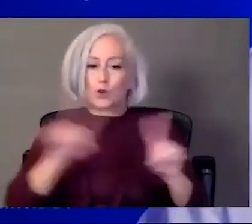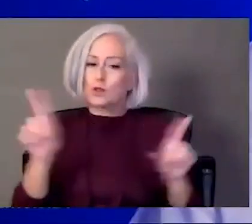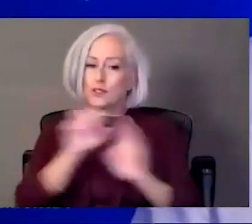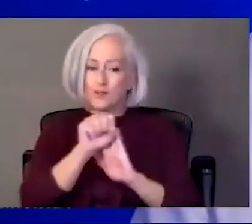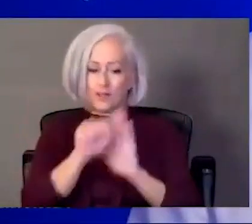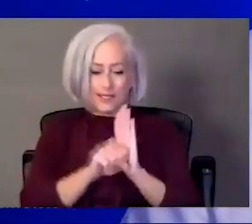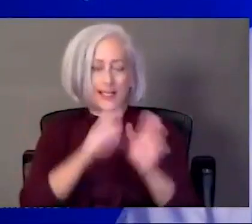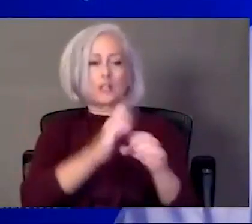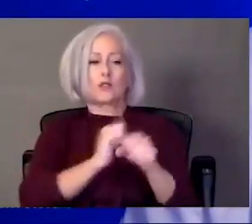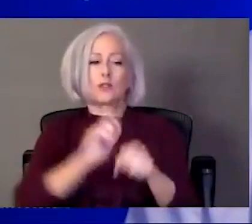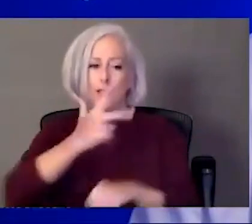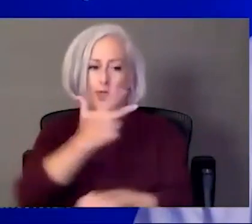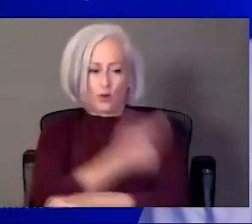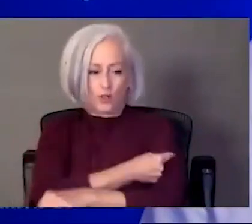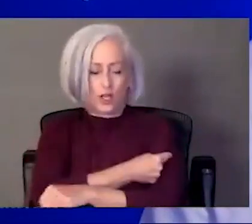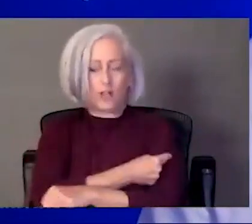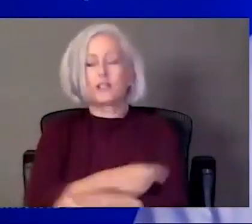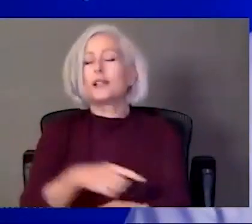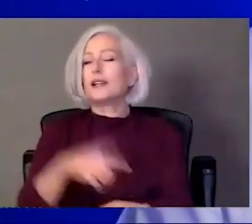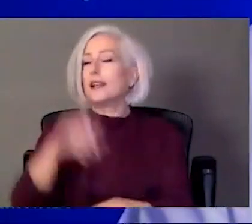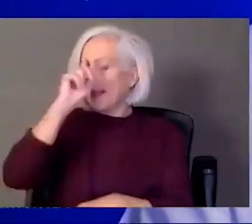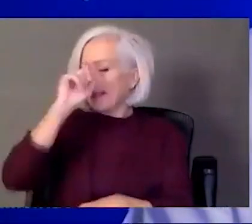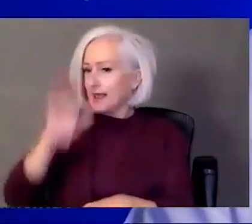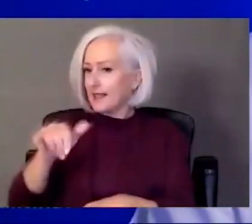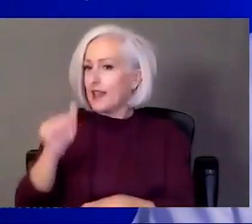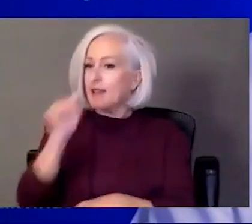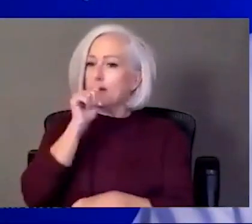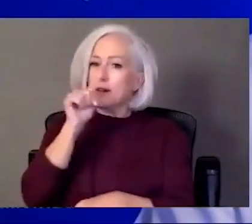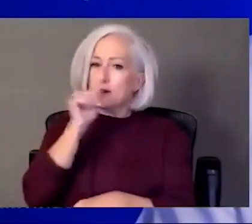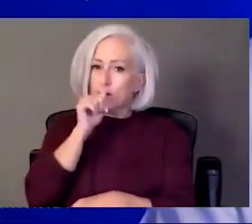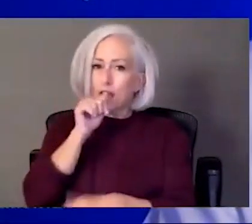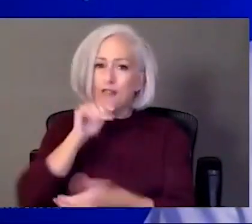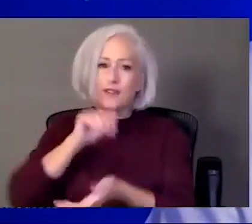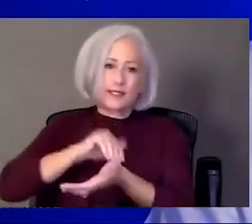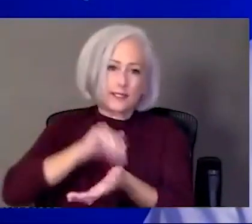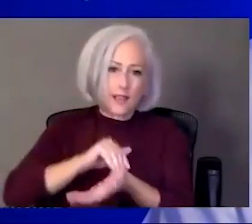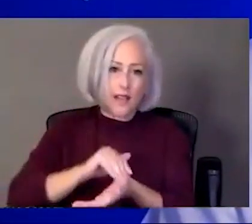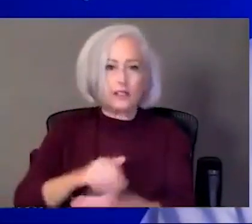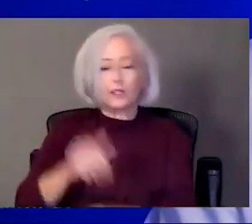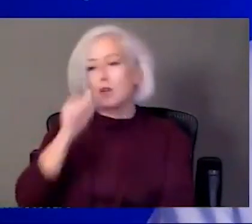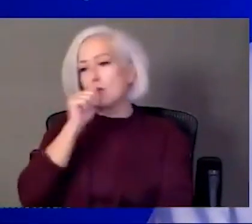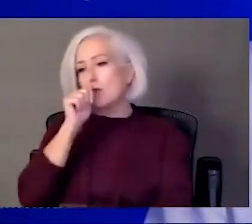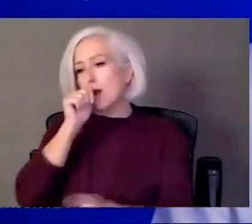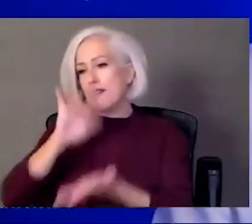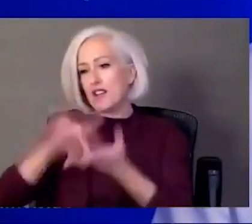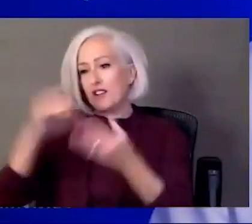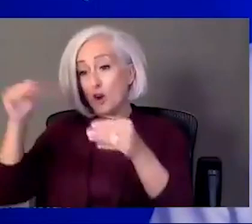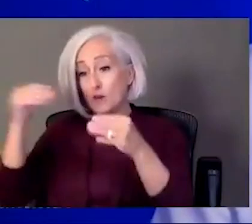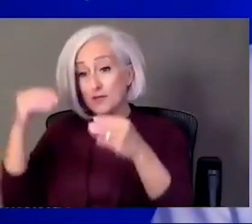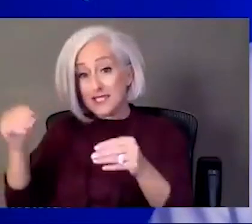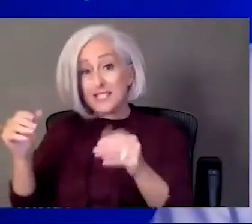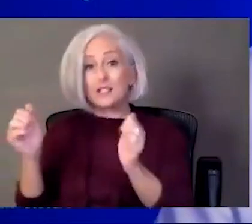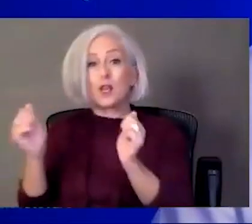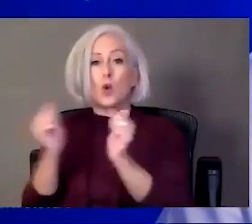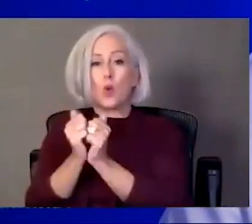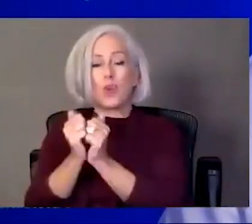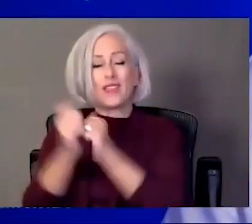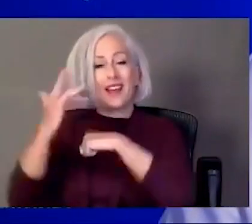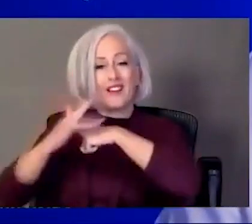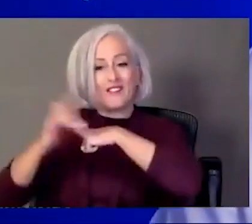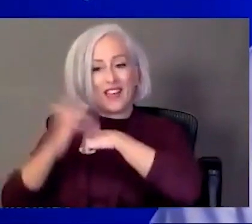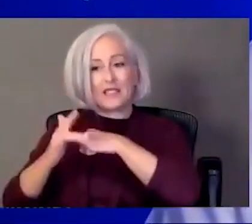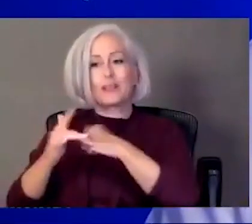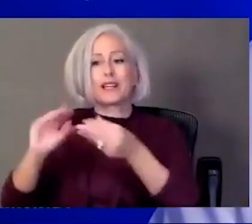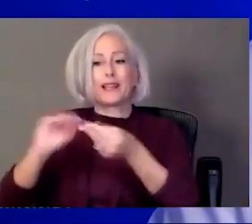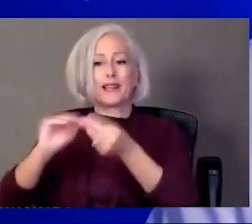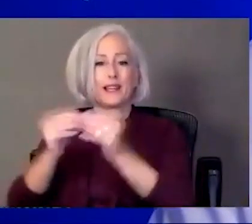private physicians' offices, private pharmacies, with the availability and supply that we have, because of